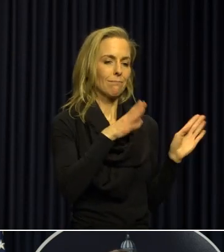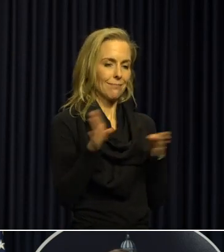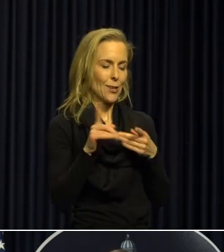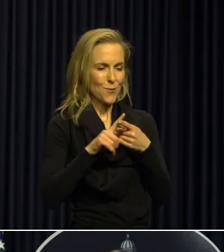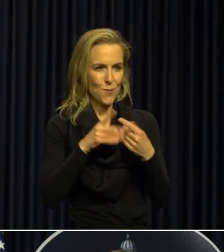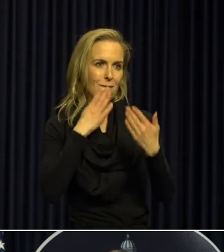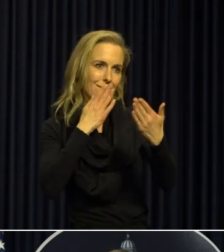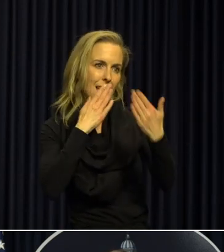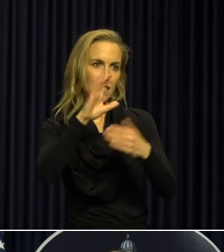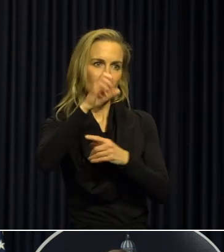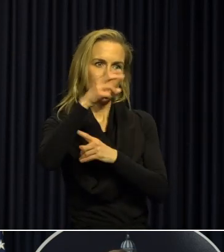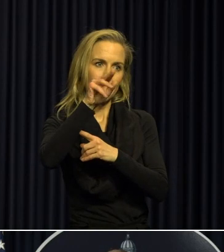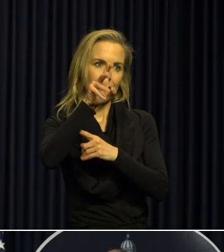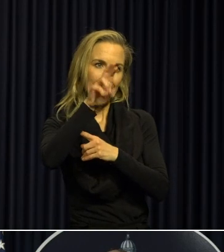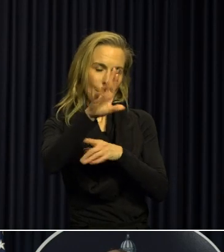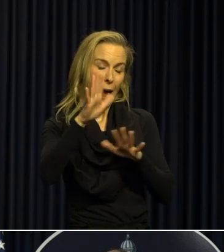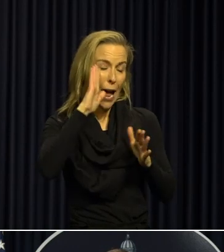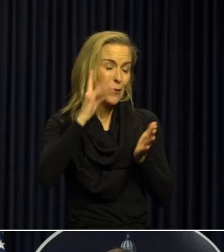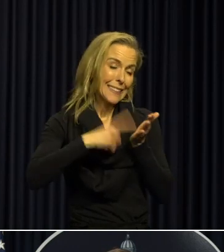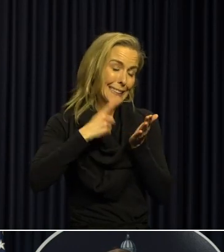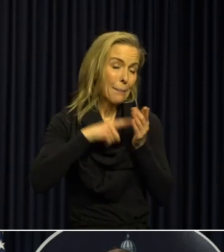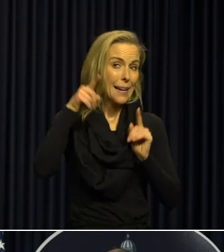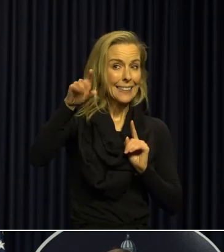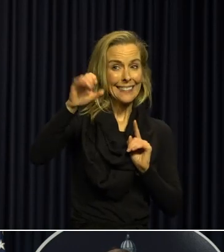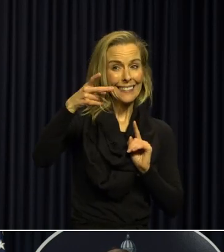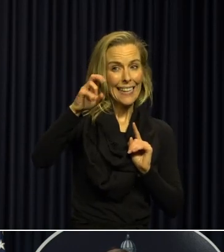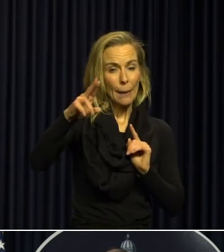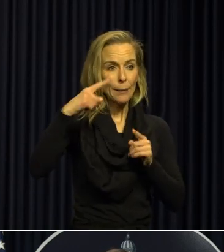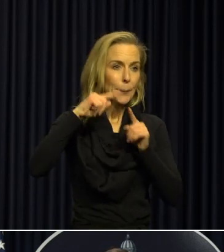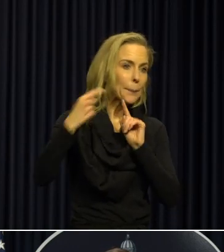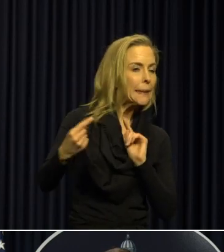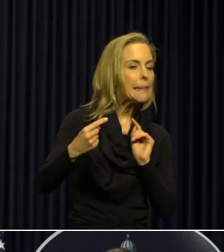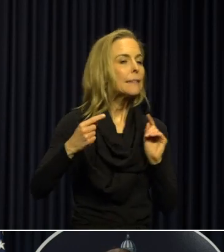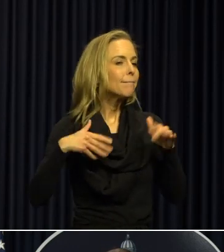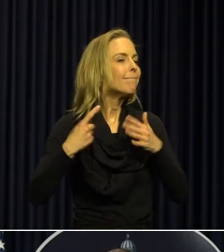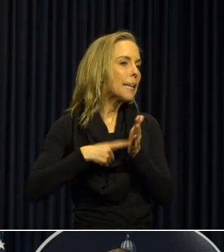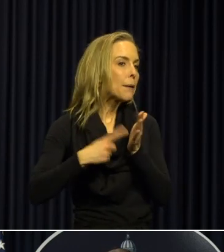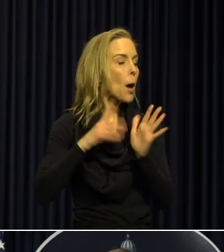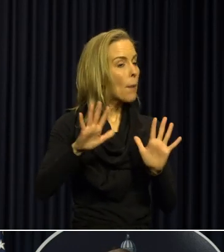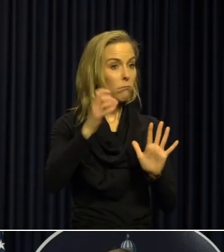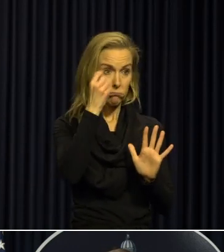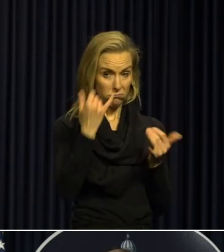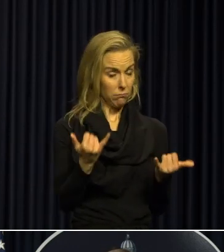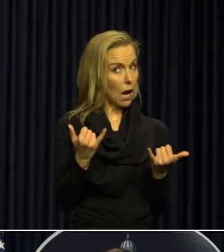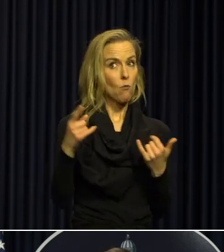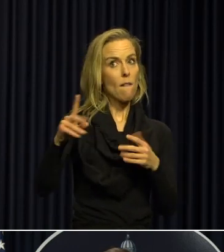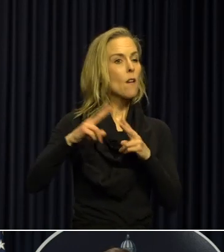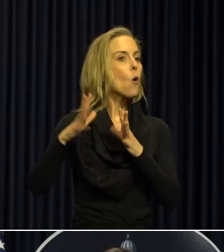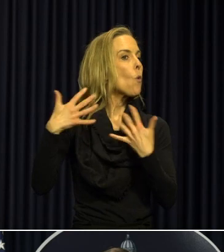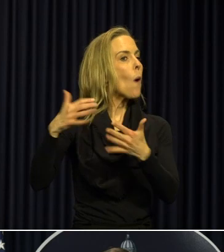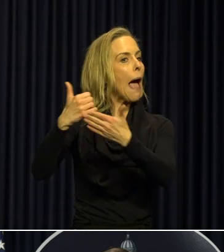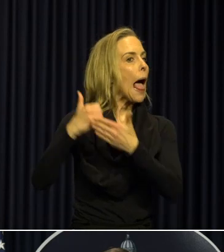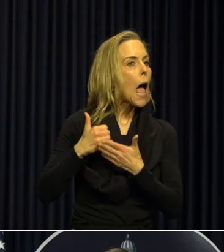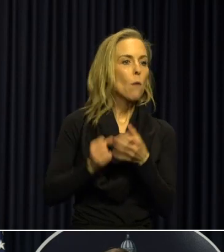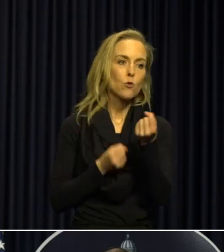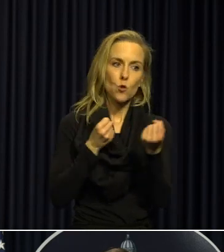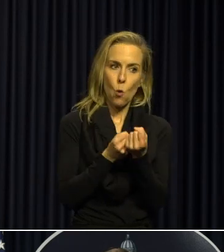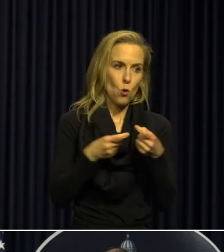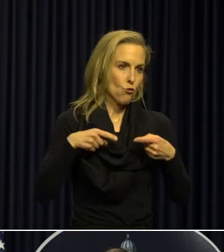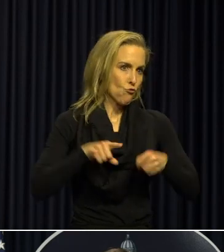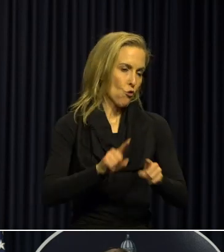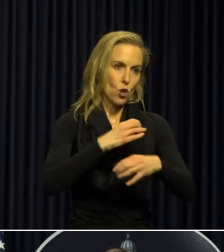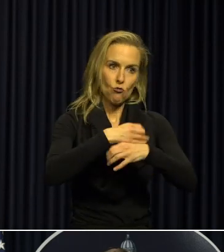As some of you all know, we haven't always agreed on everything, but they have been really helpful and really supportive during this